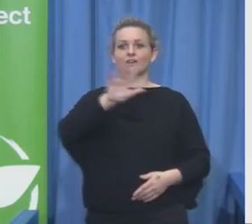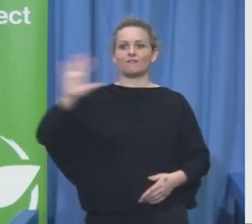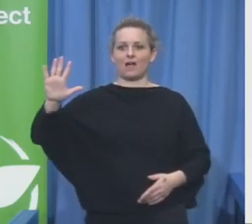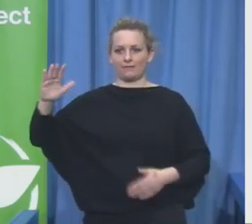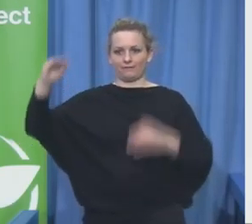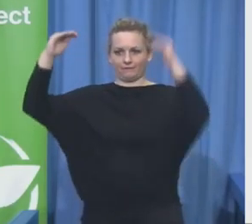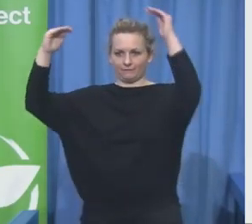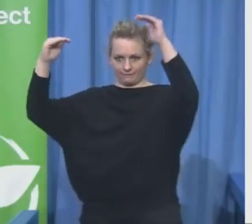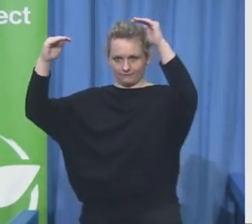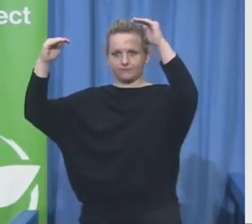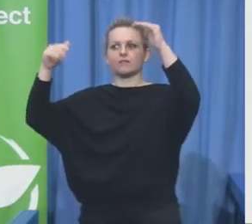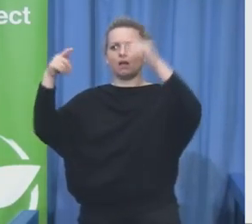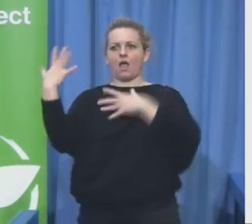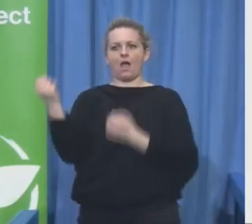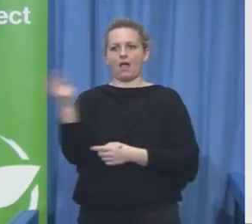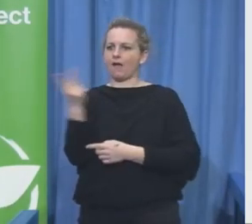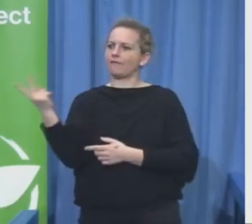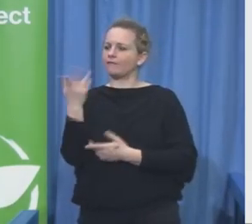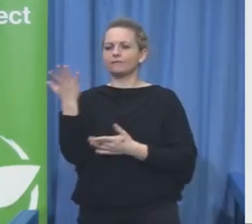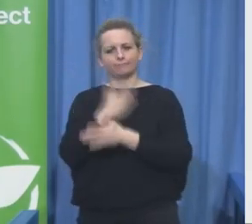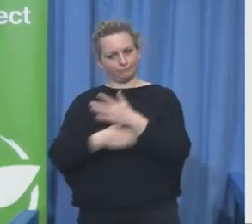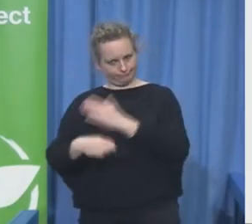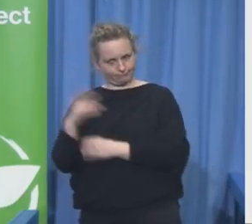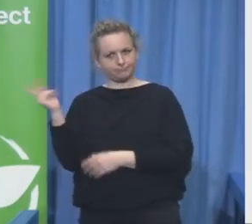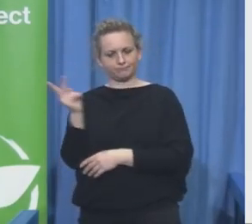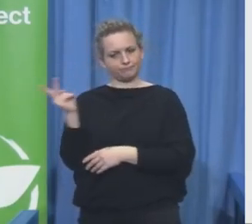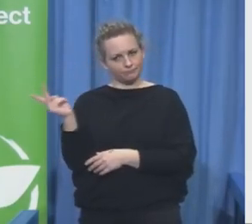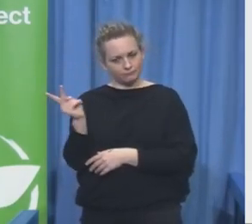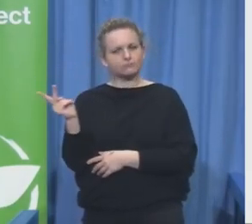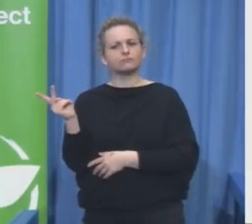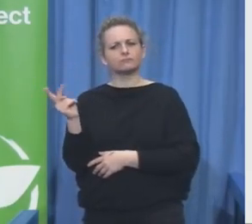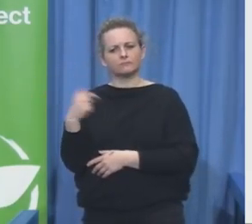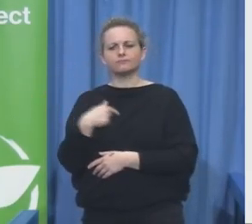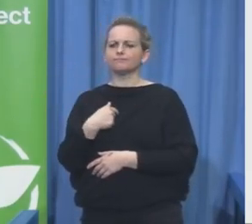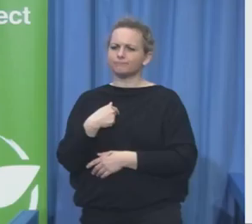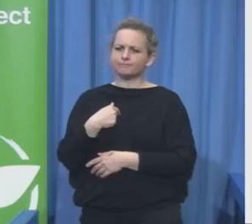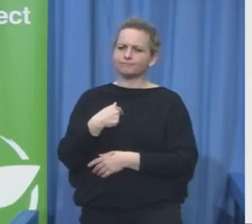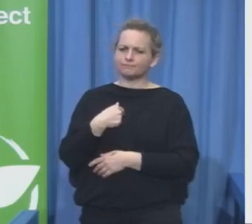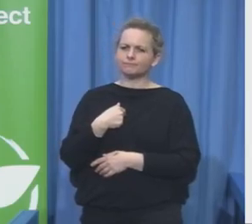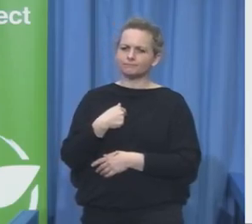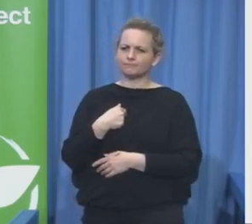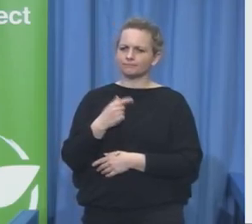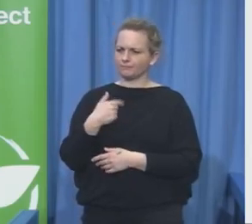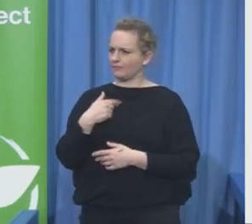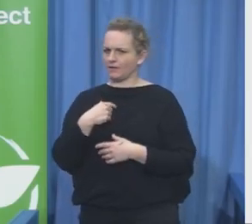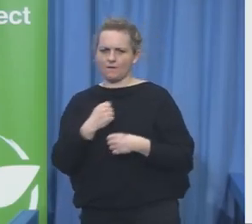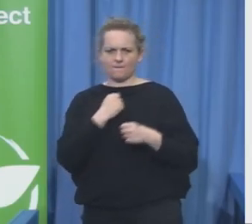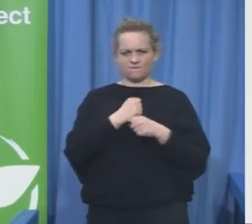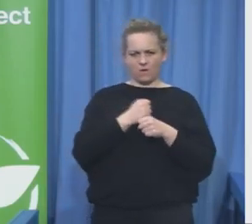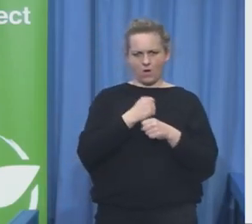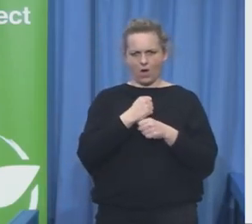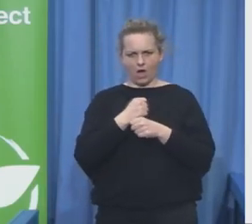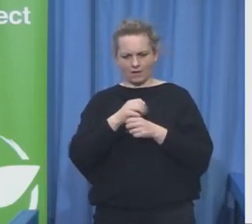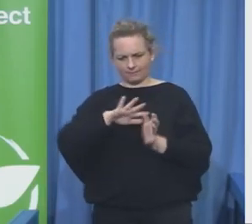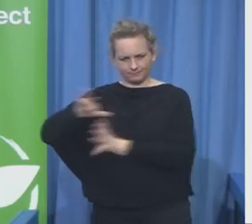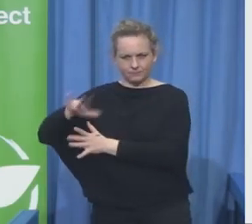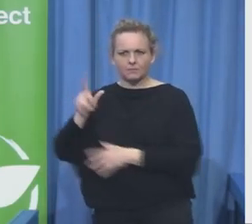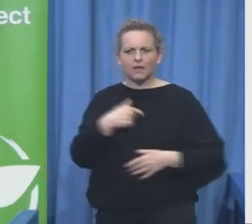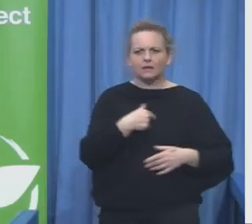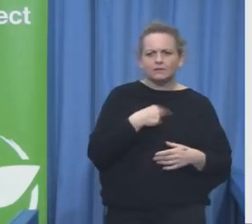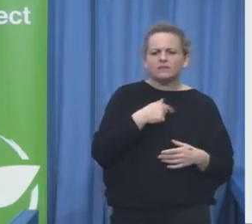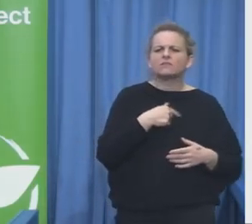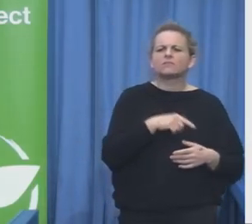and I asked the director what was happening with my daughter. And here's what he told me. He said, "Mrs. Vogel, we have to get